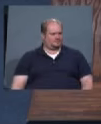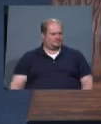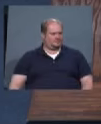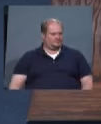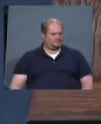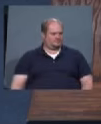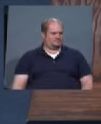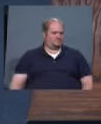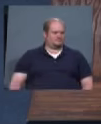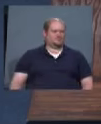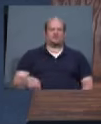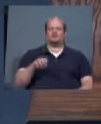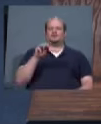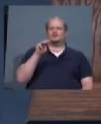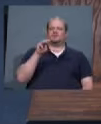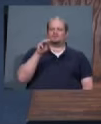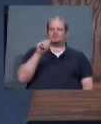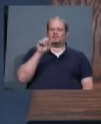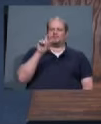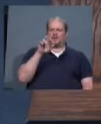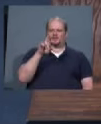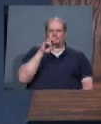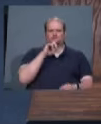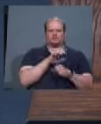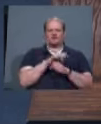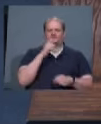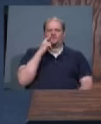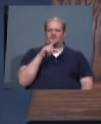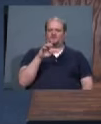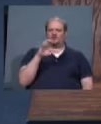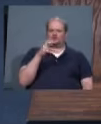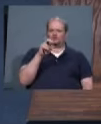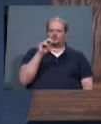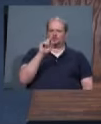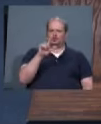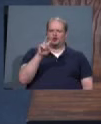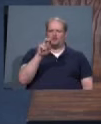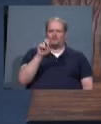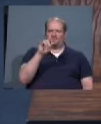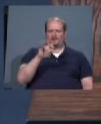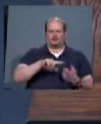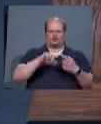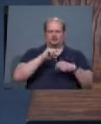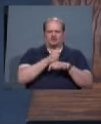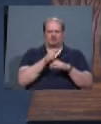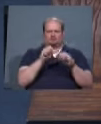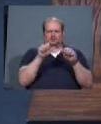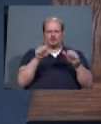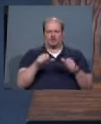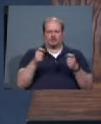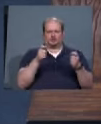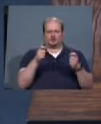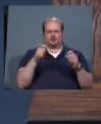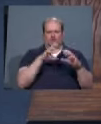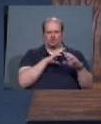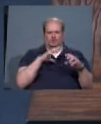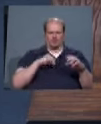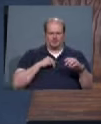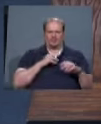the master covenants of Chenal Valley, established the architectural control committee. And